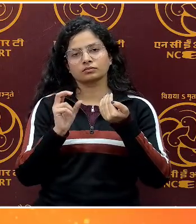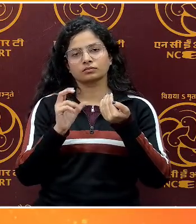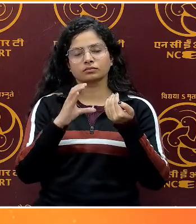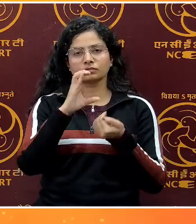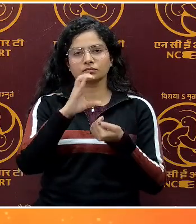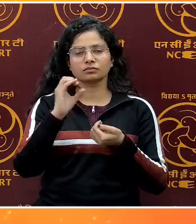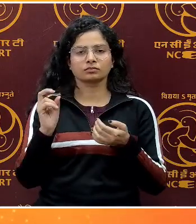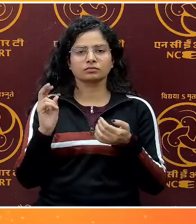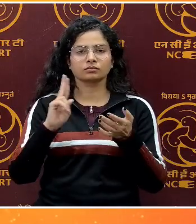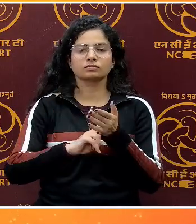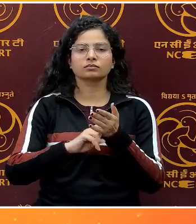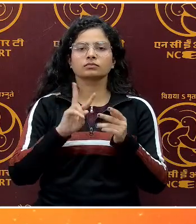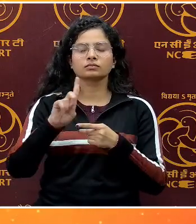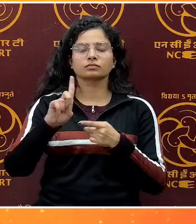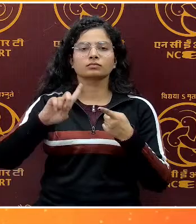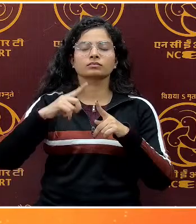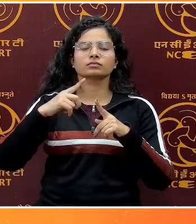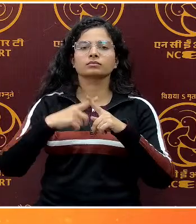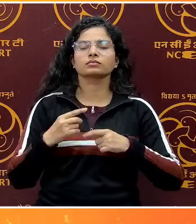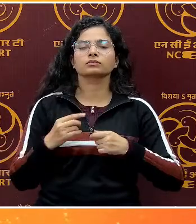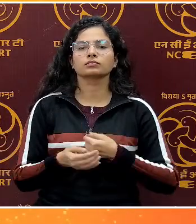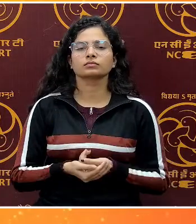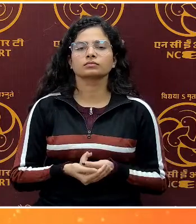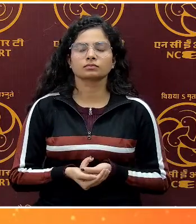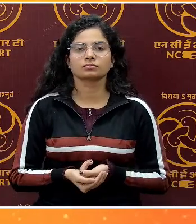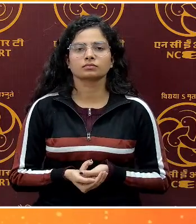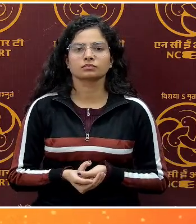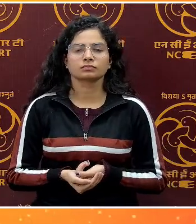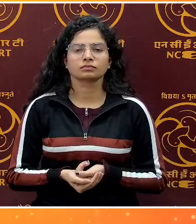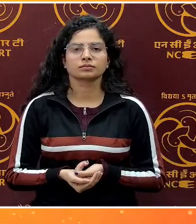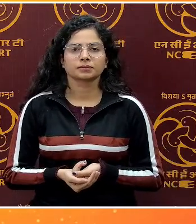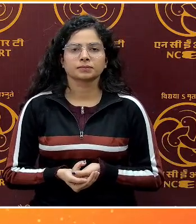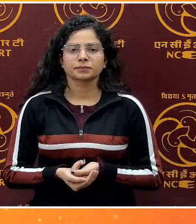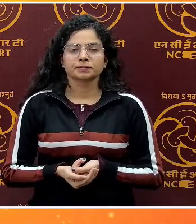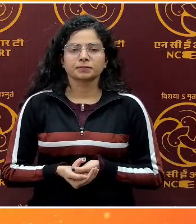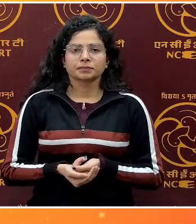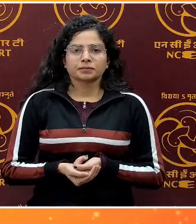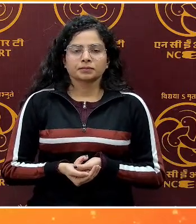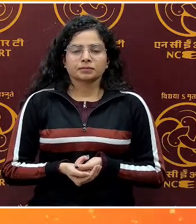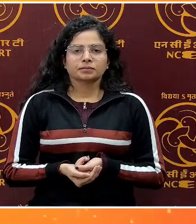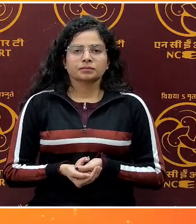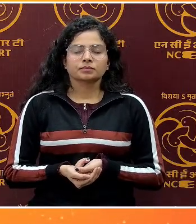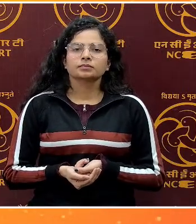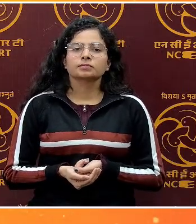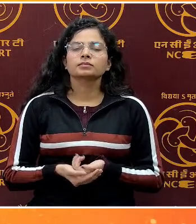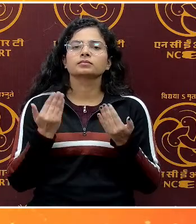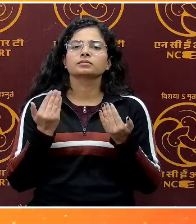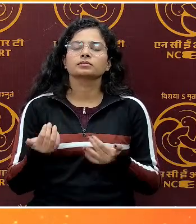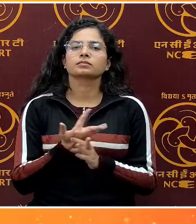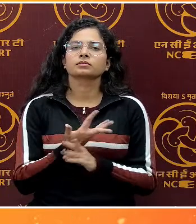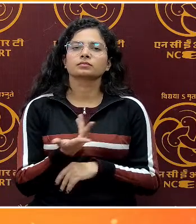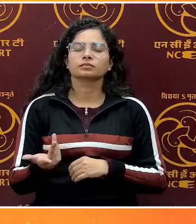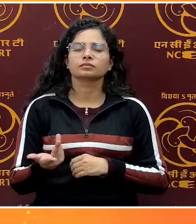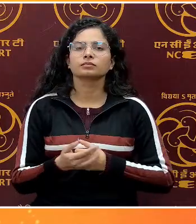reflecting surface, the outer curve, and inner, this is the polished one. Okay. Now outer curves